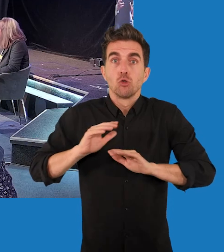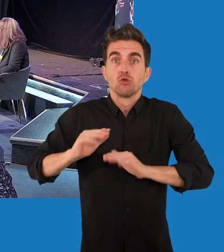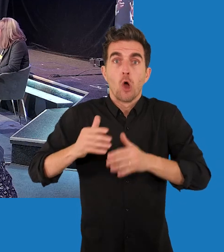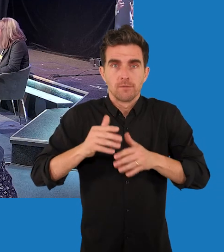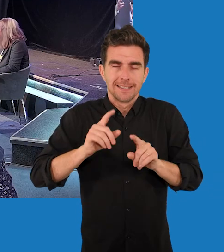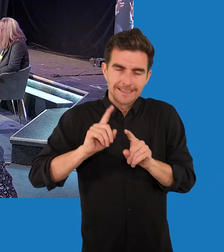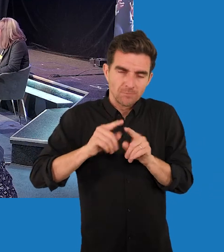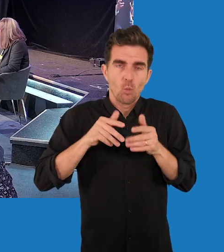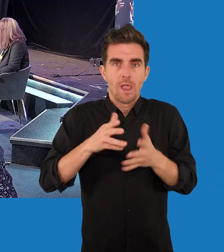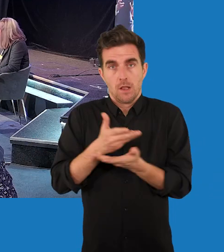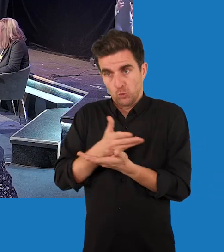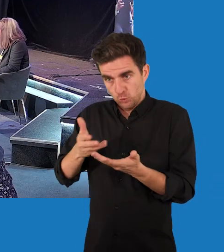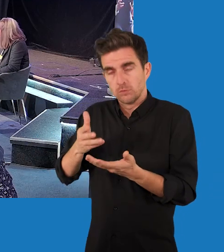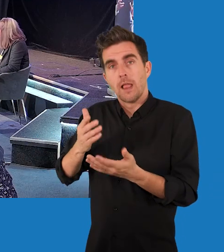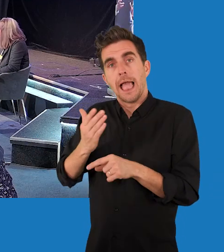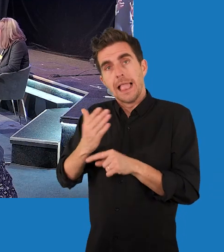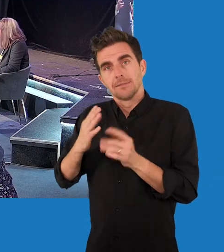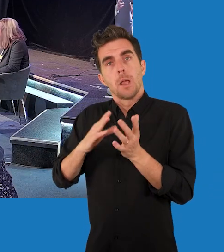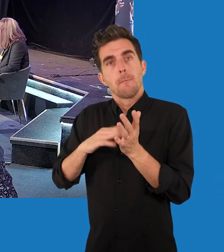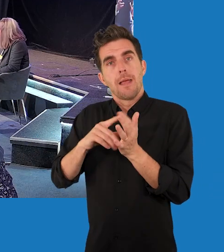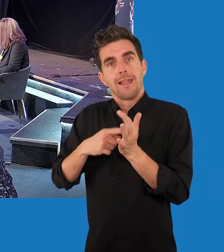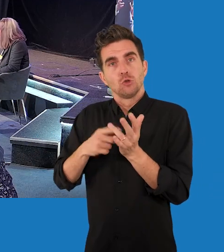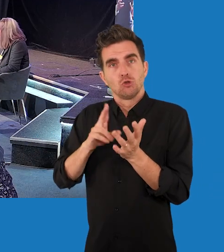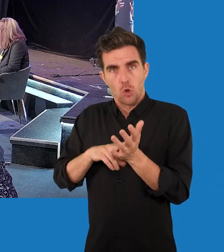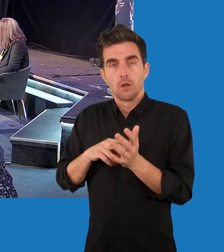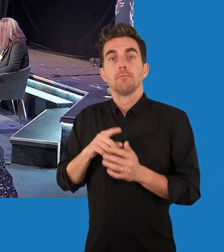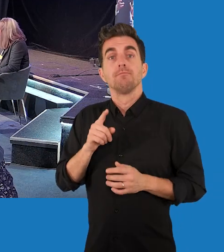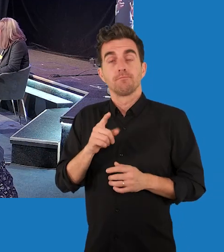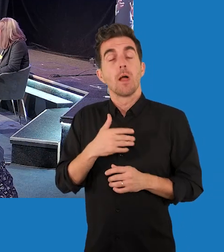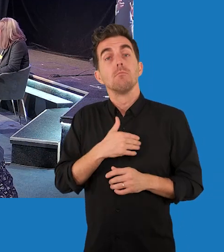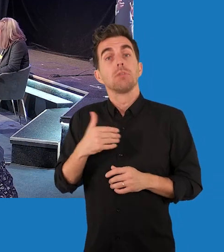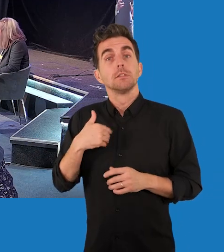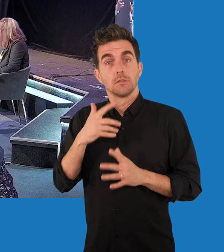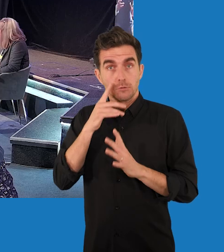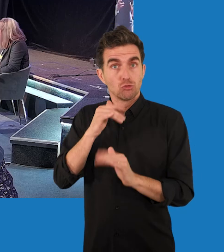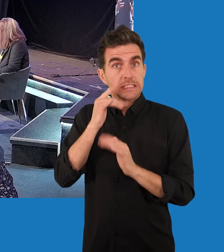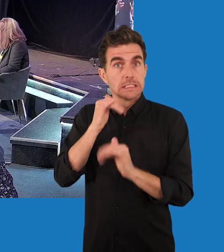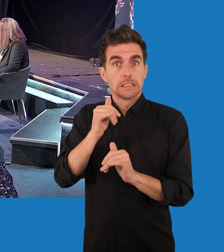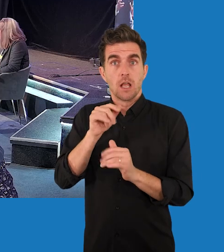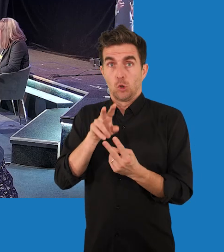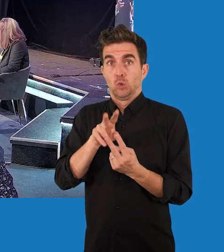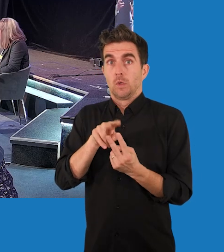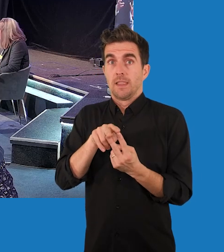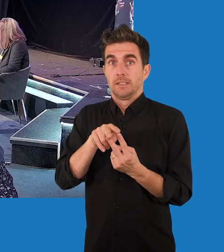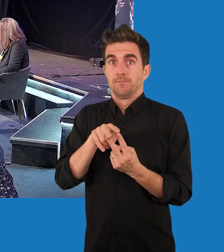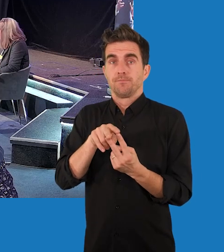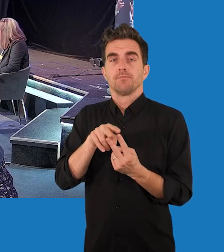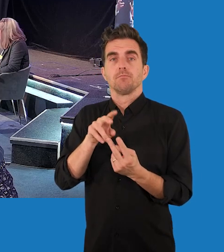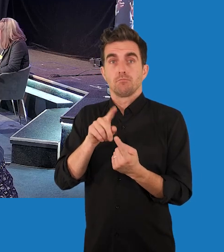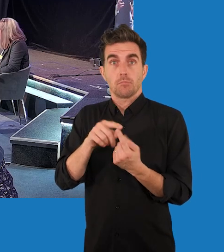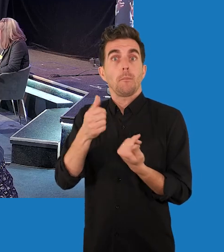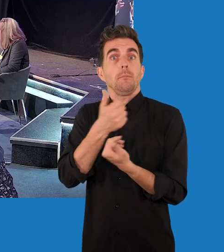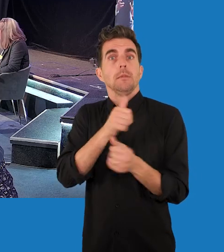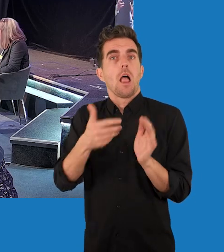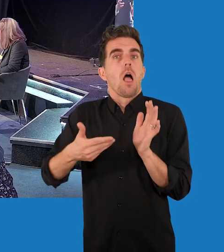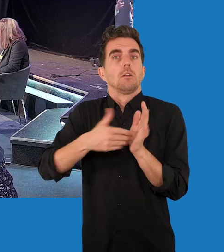are delivering services in a different way to the residents of East Merton. And just on the breast screening, there are two things